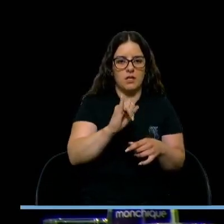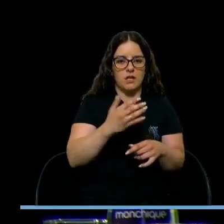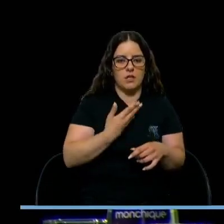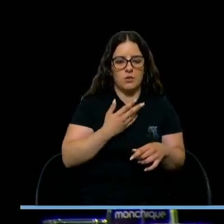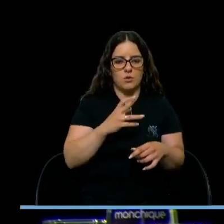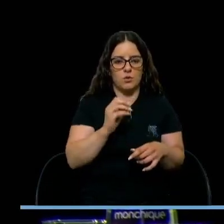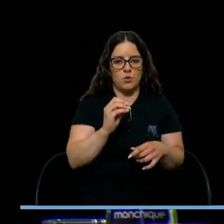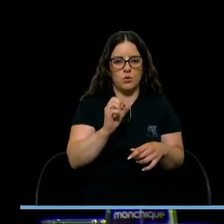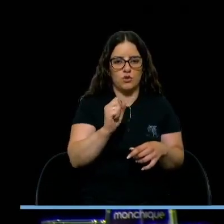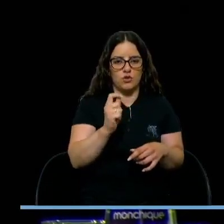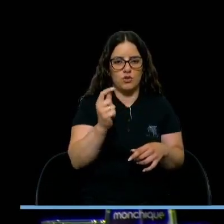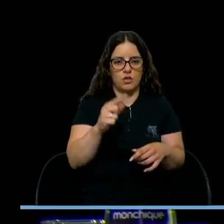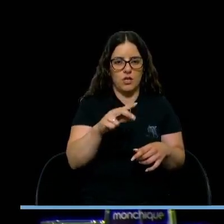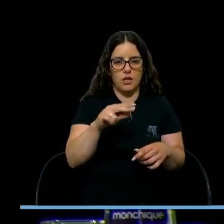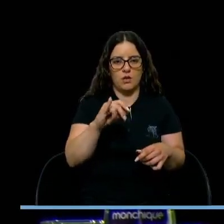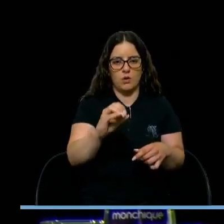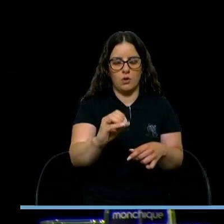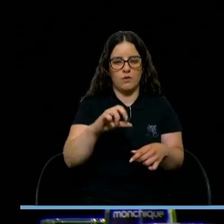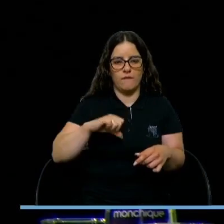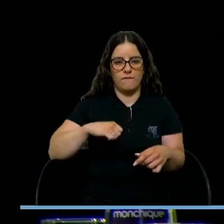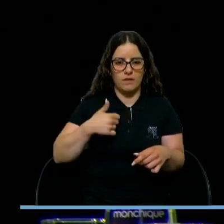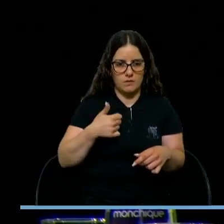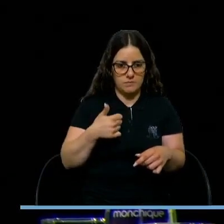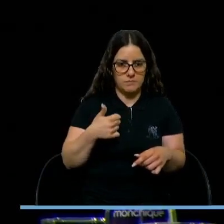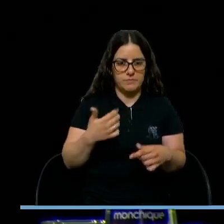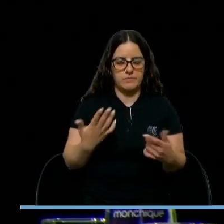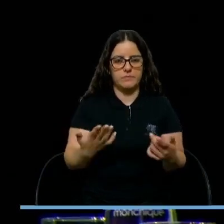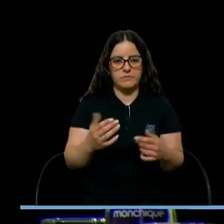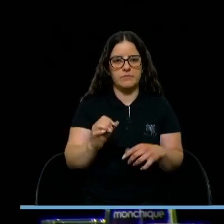the example of green hydrogen.